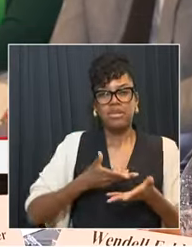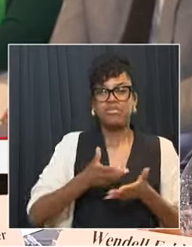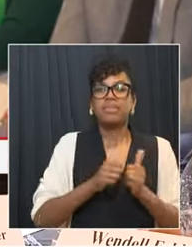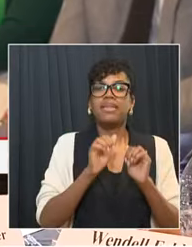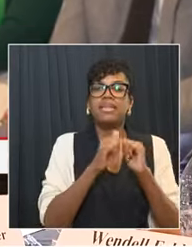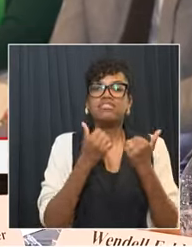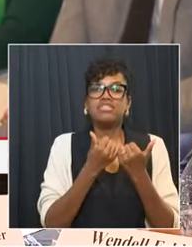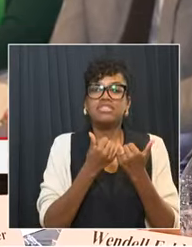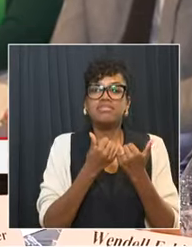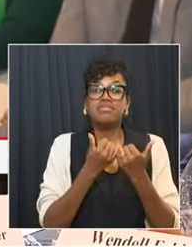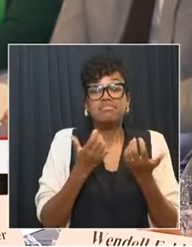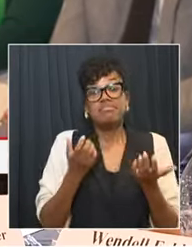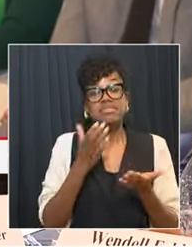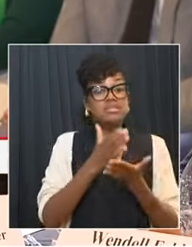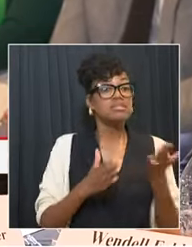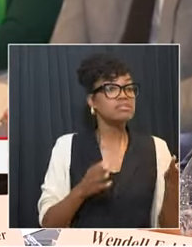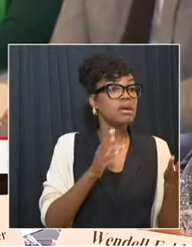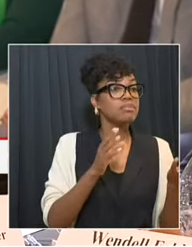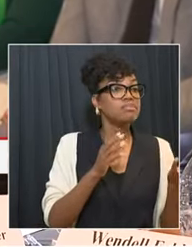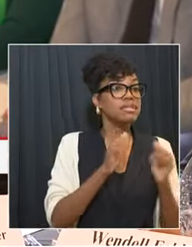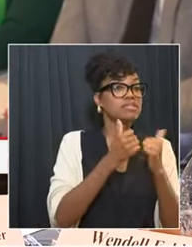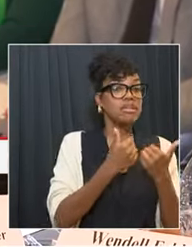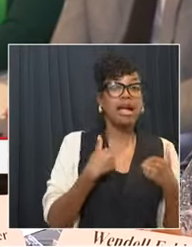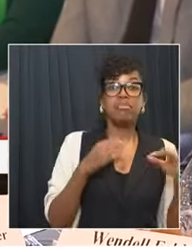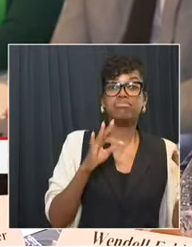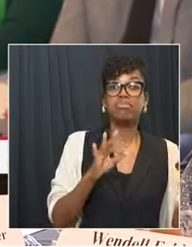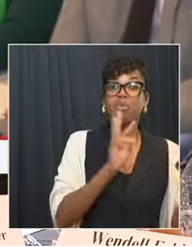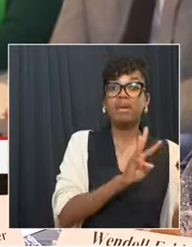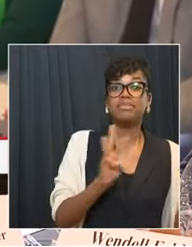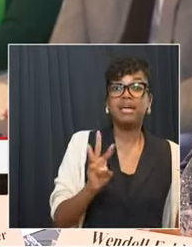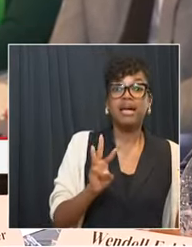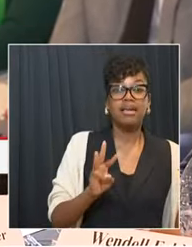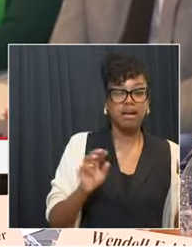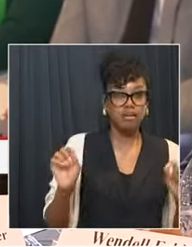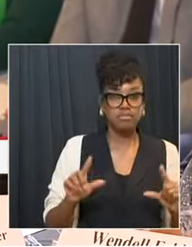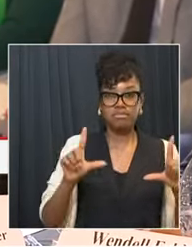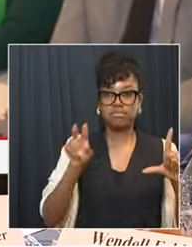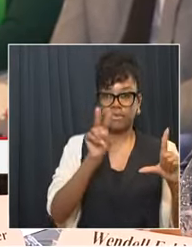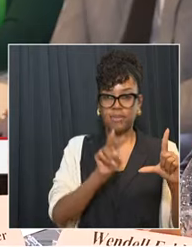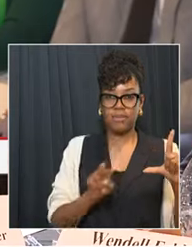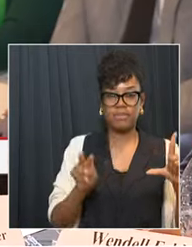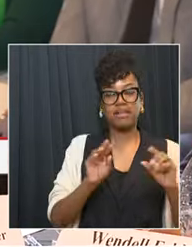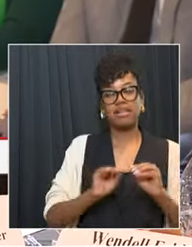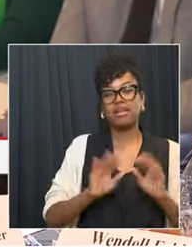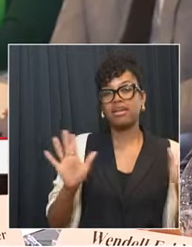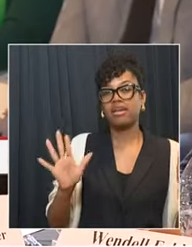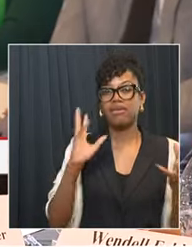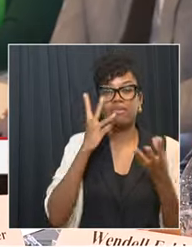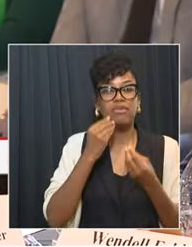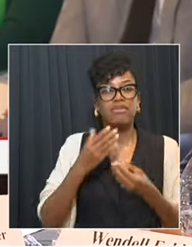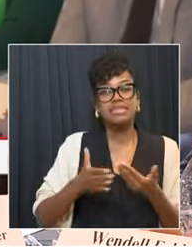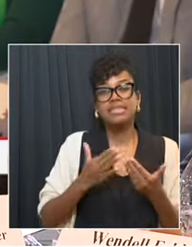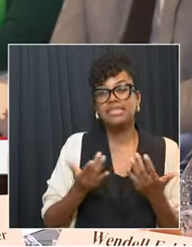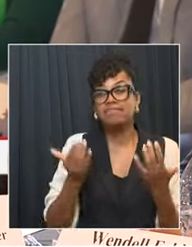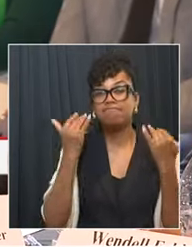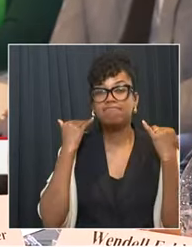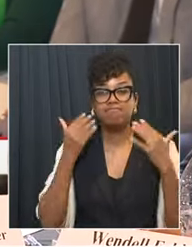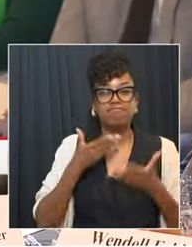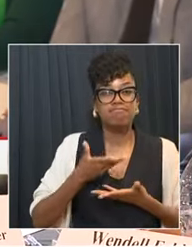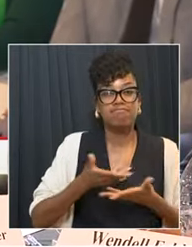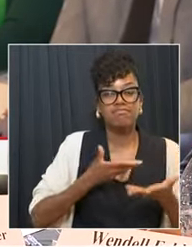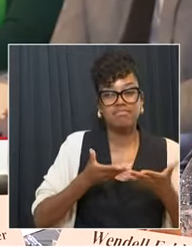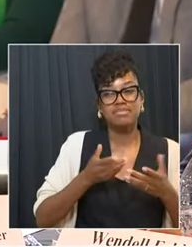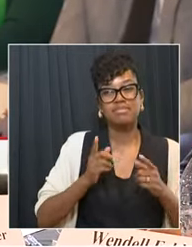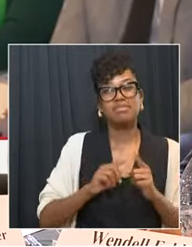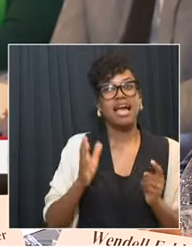have good websites. DLCP has done a lot of work, DDOT, DOES, et cetera. And then so for some of our friends, particularly in the